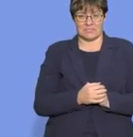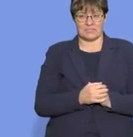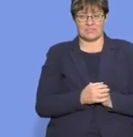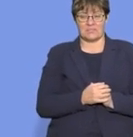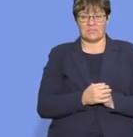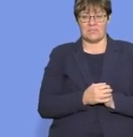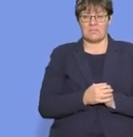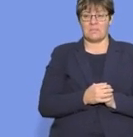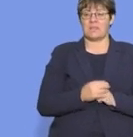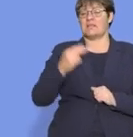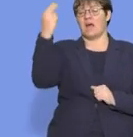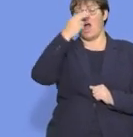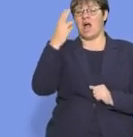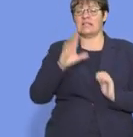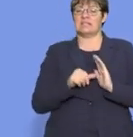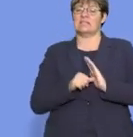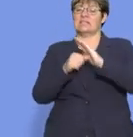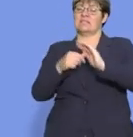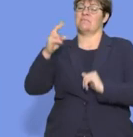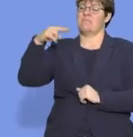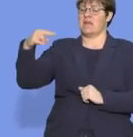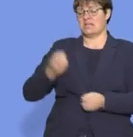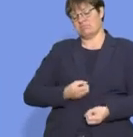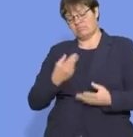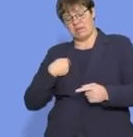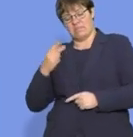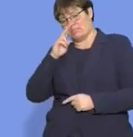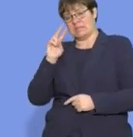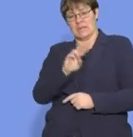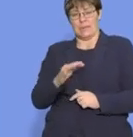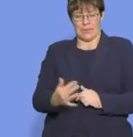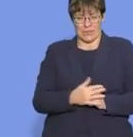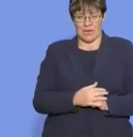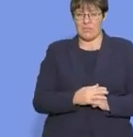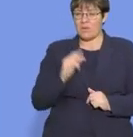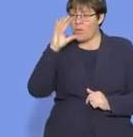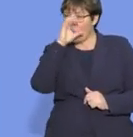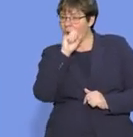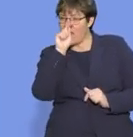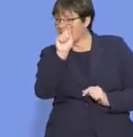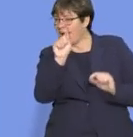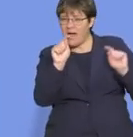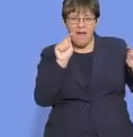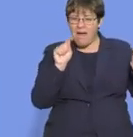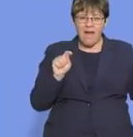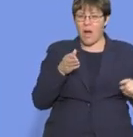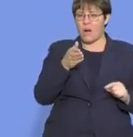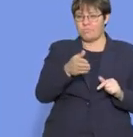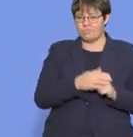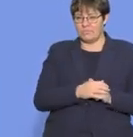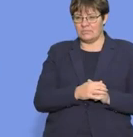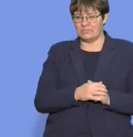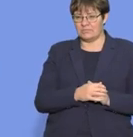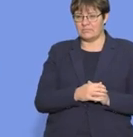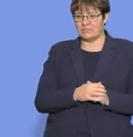This is an artist's impression of some of the weird organisms which existed. We